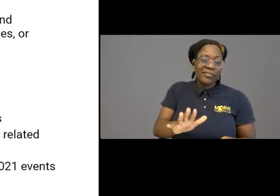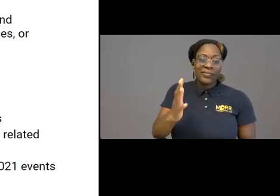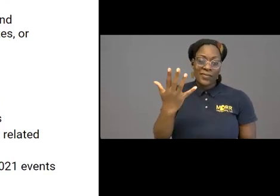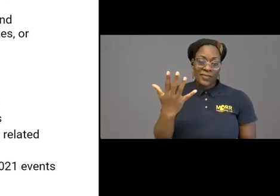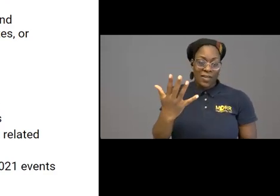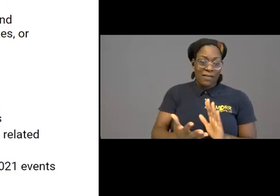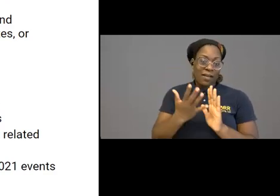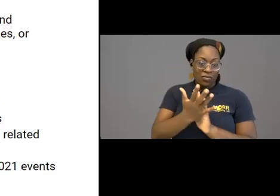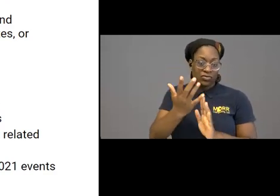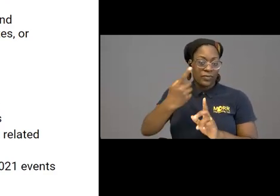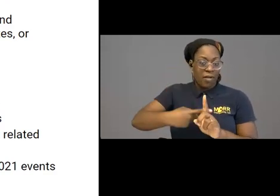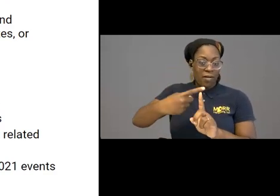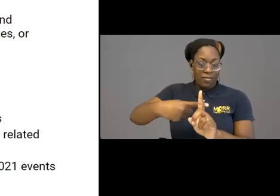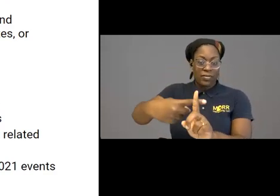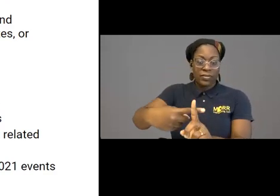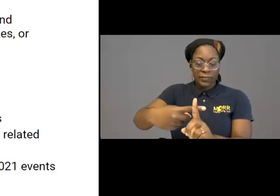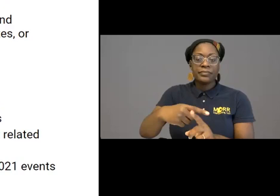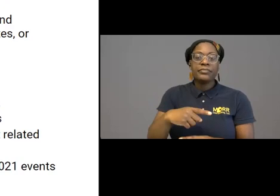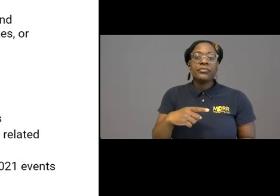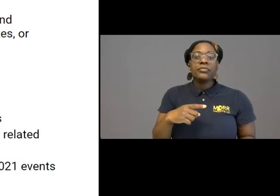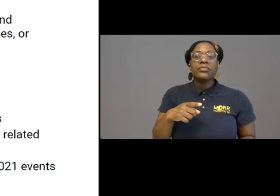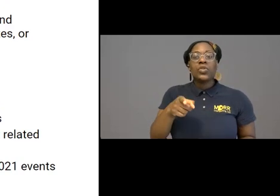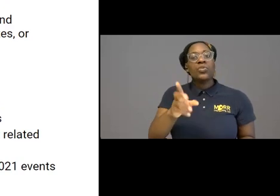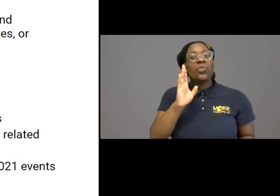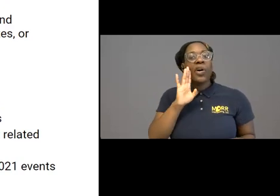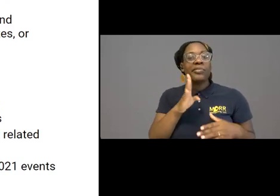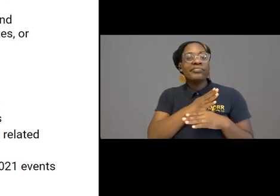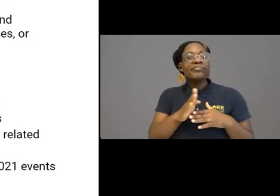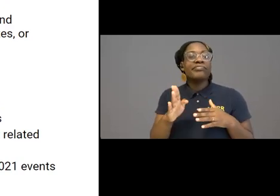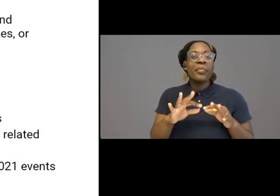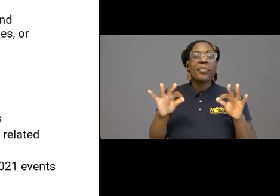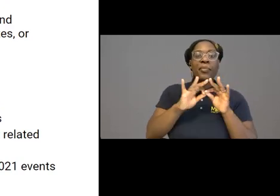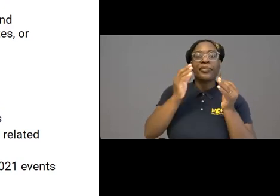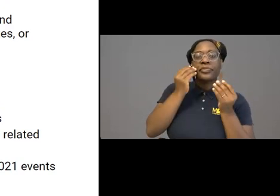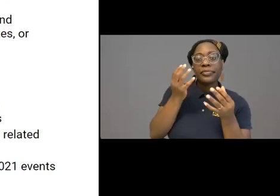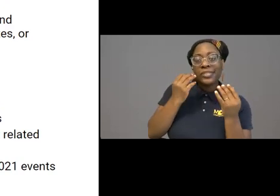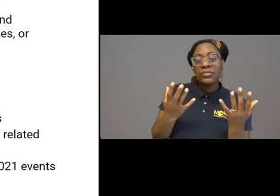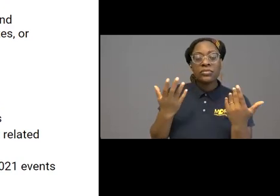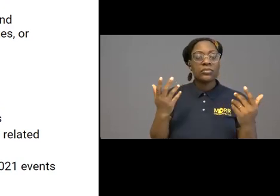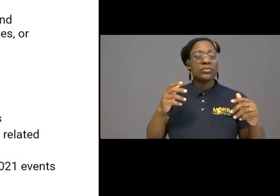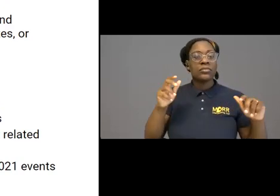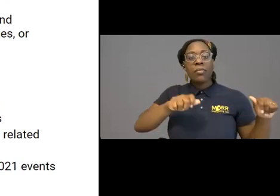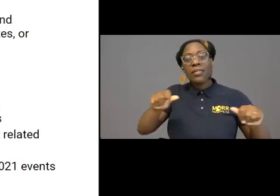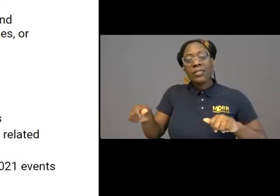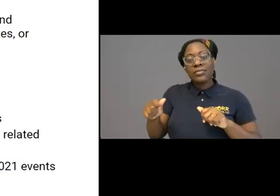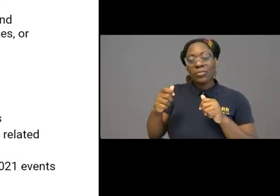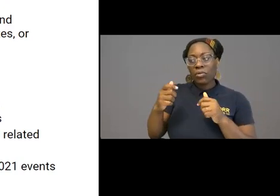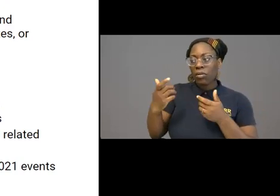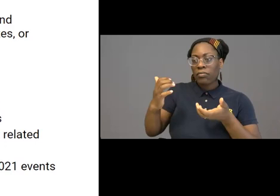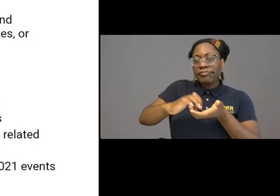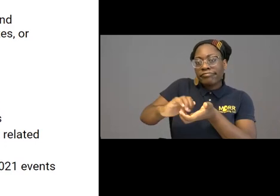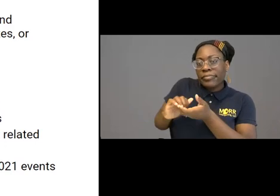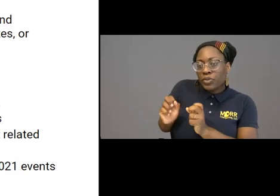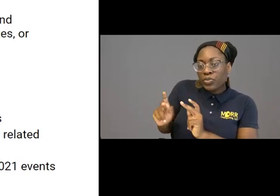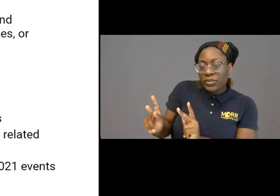that liaison committee members can attend annual conferences or events hosted by their designated affiliation or